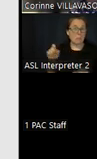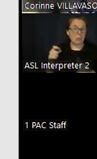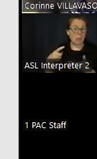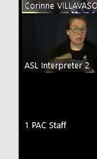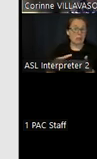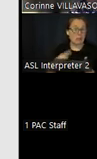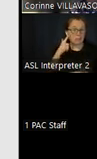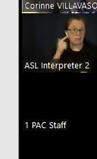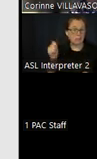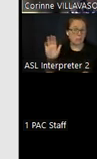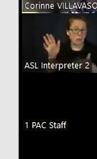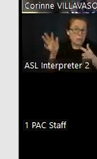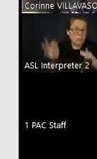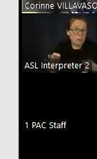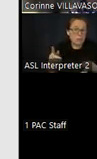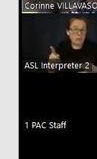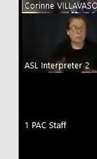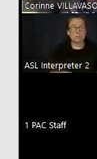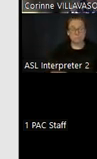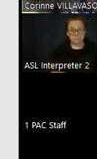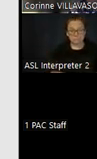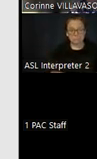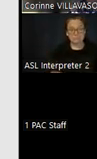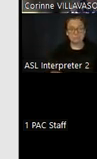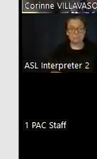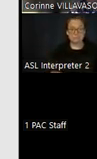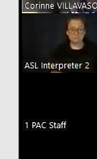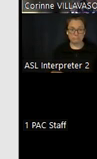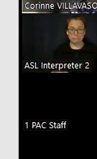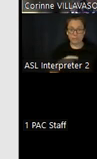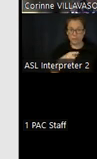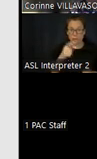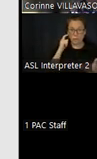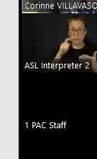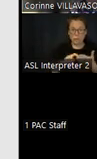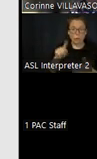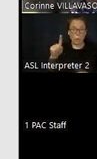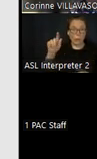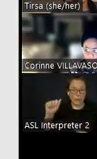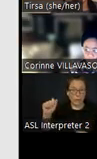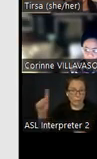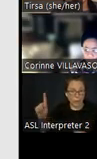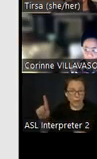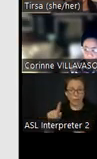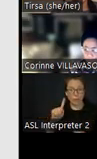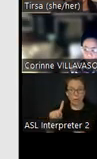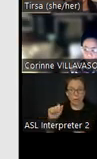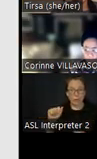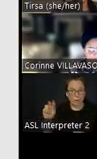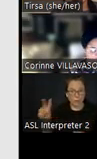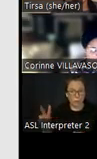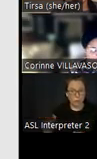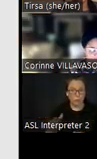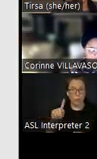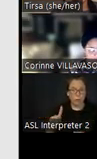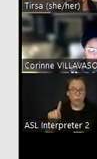not, because you can see in part, 1A1, 1A2, and also